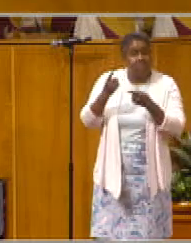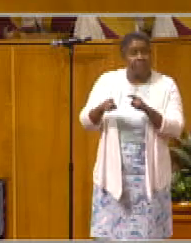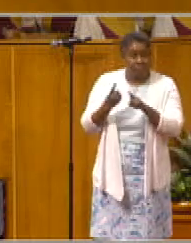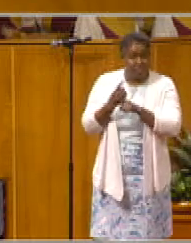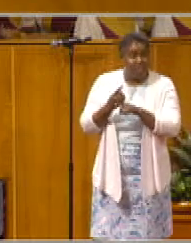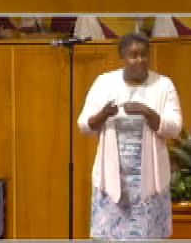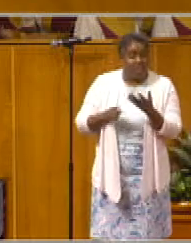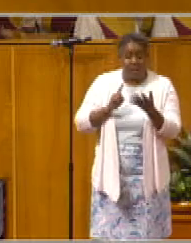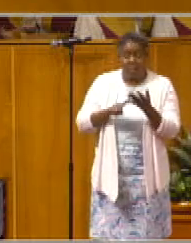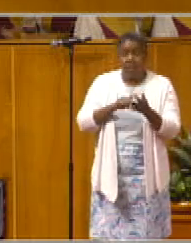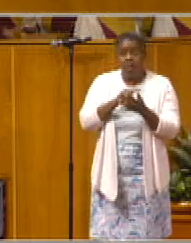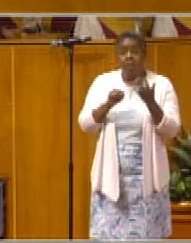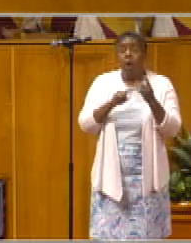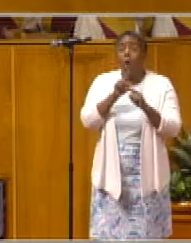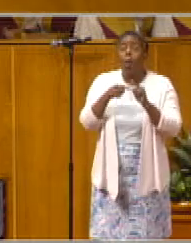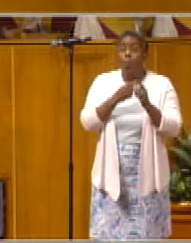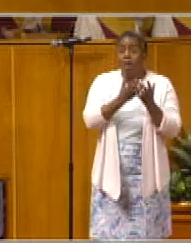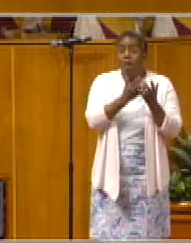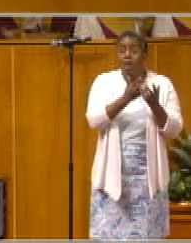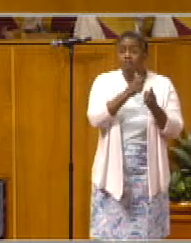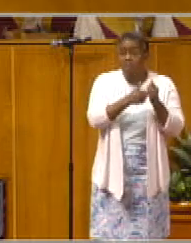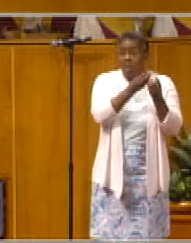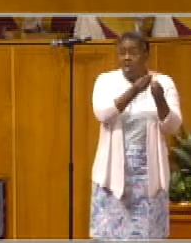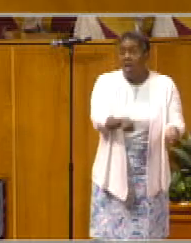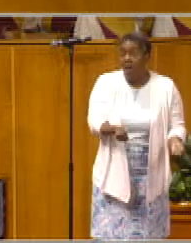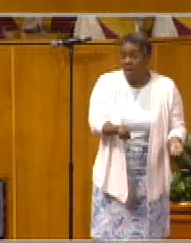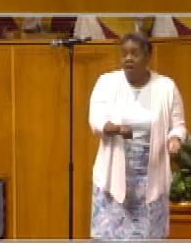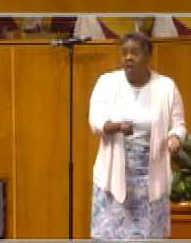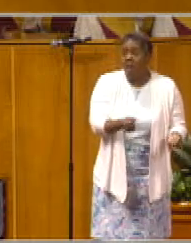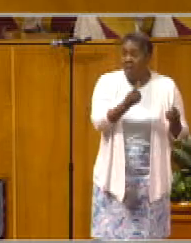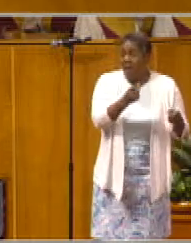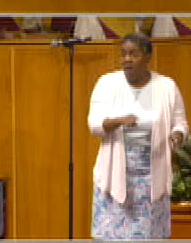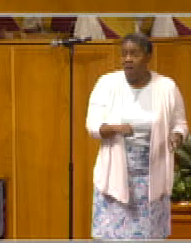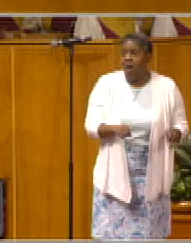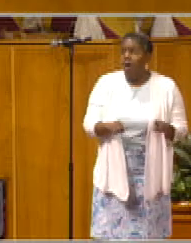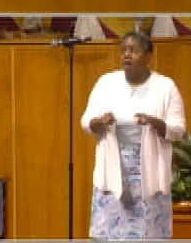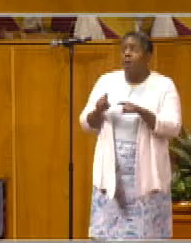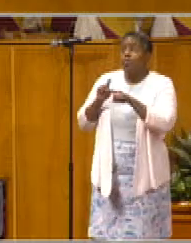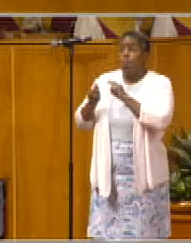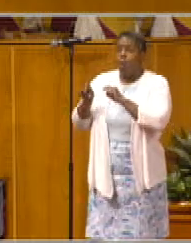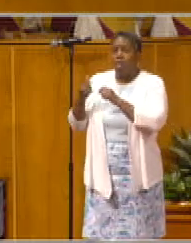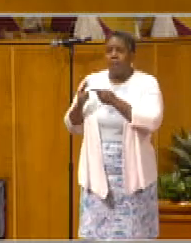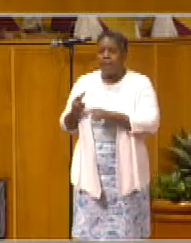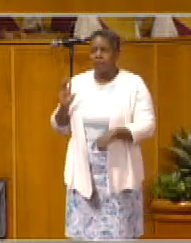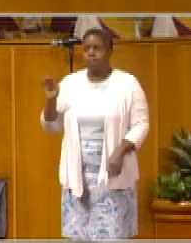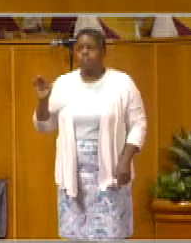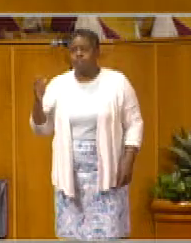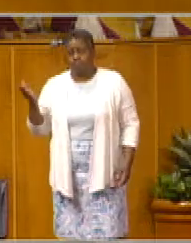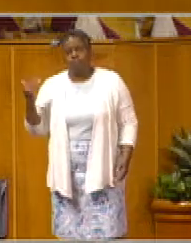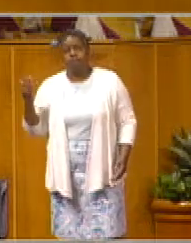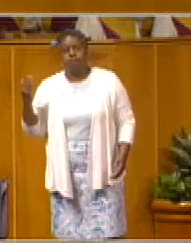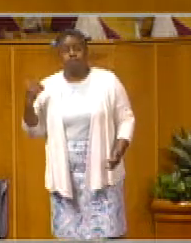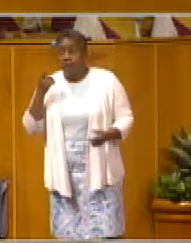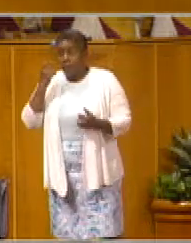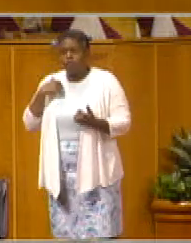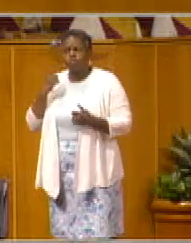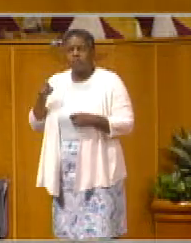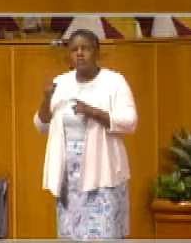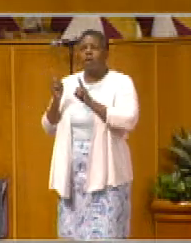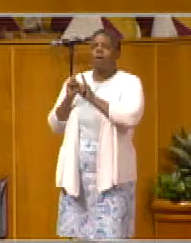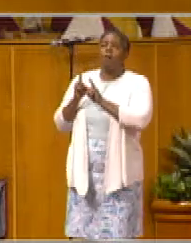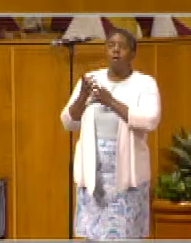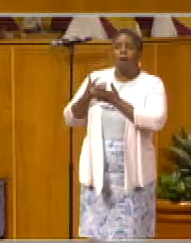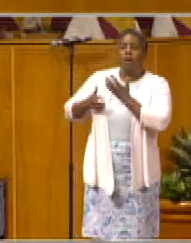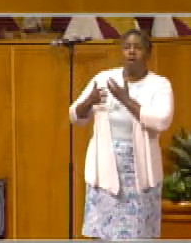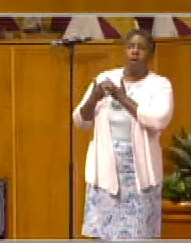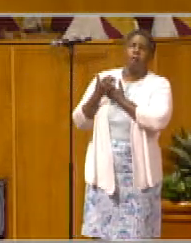When the ship falls apart, you wind up calling folk to come over that ain't got no business coming over, because you need somebody just